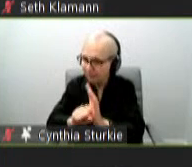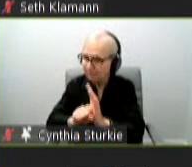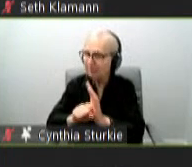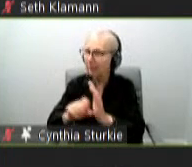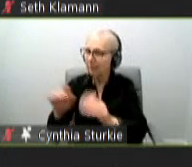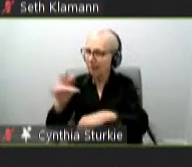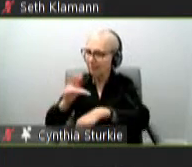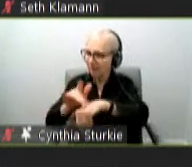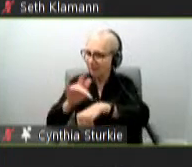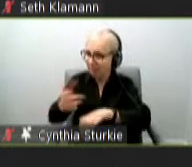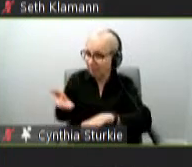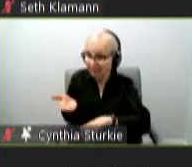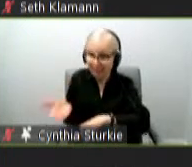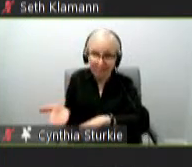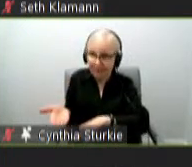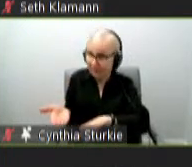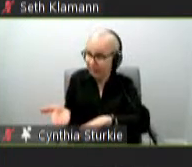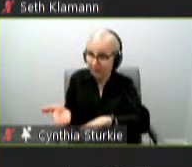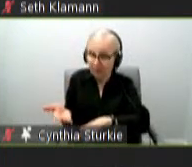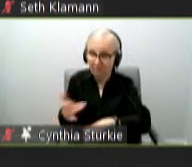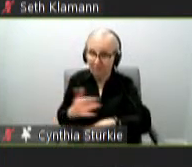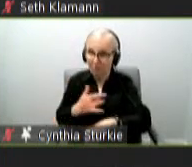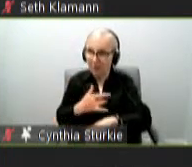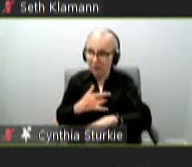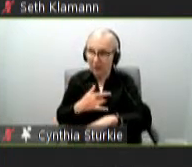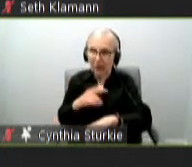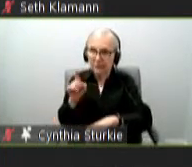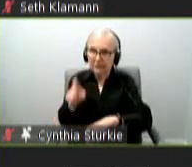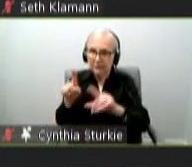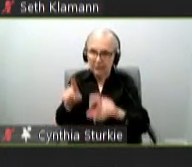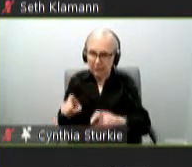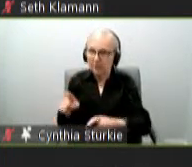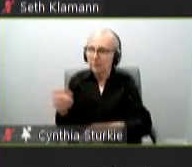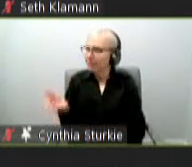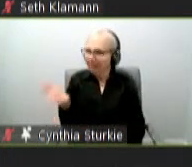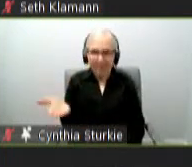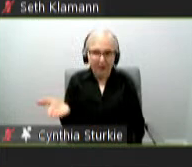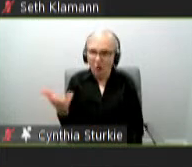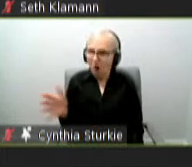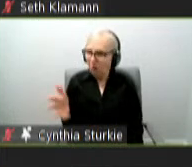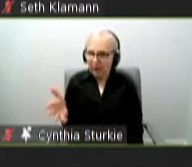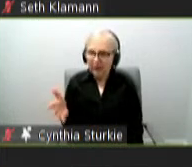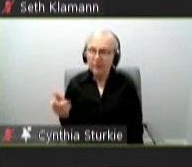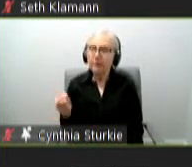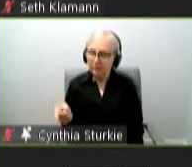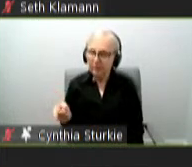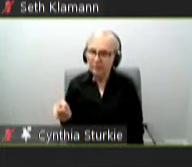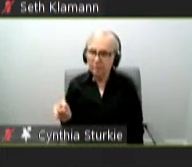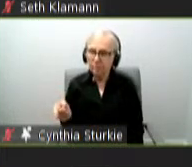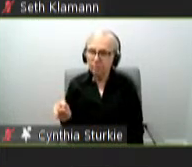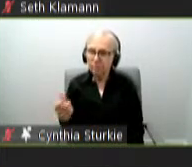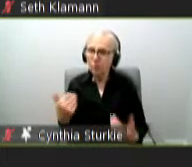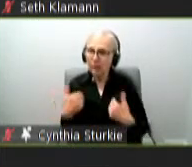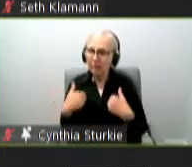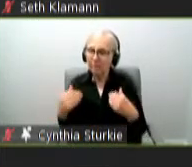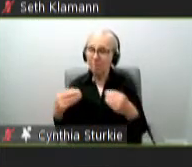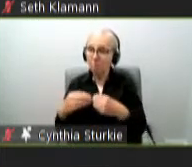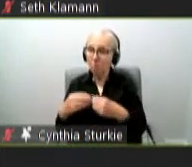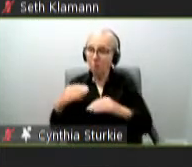available at home if they feel the need to test. Additionally, we have more than